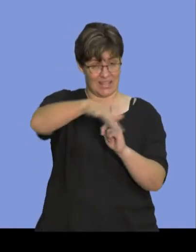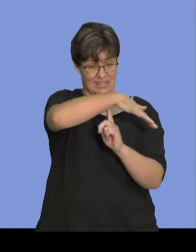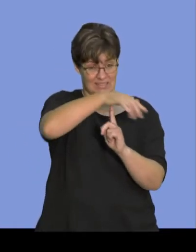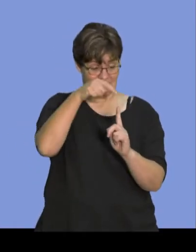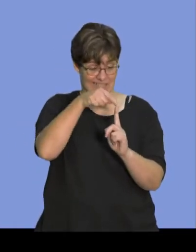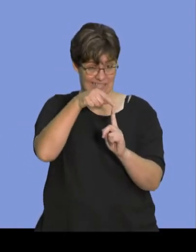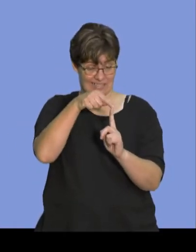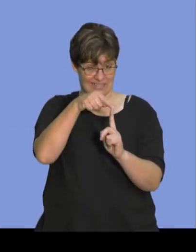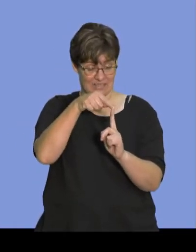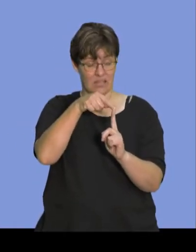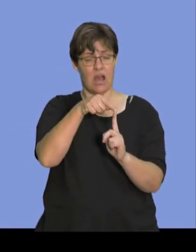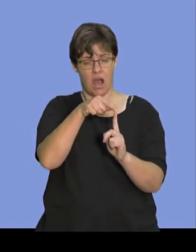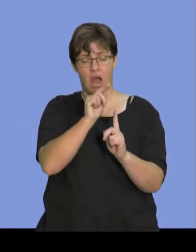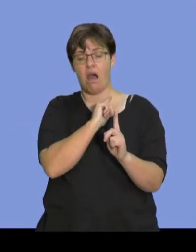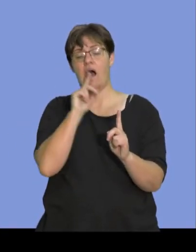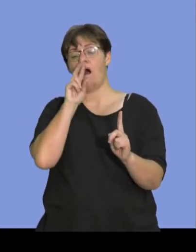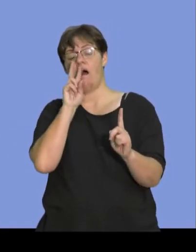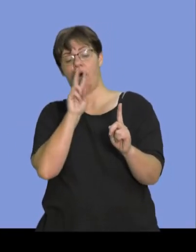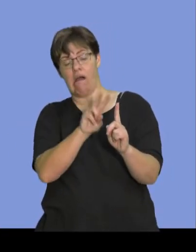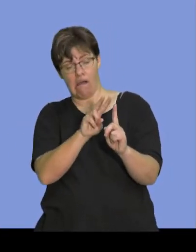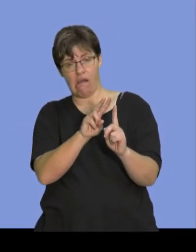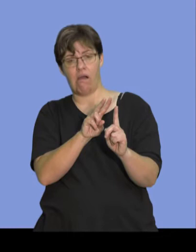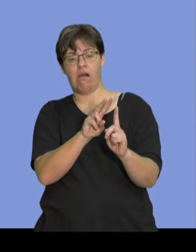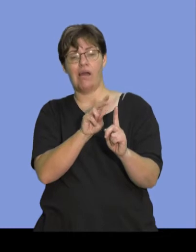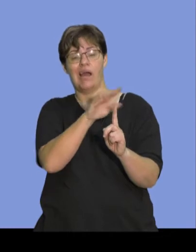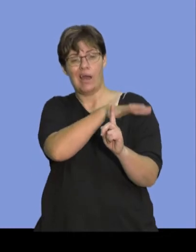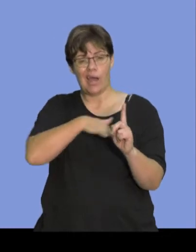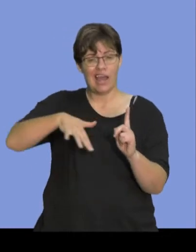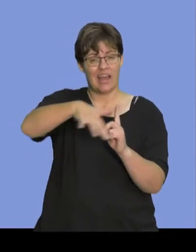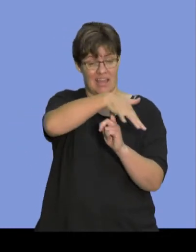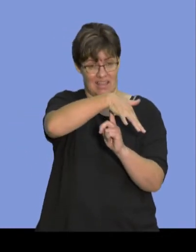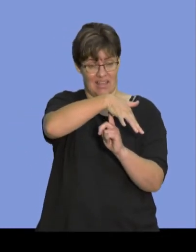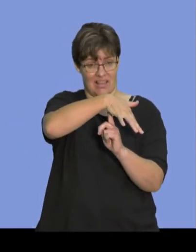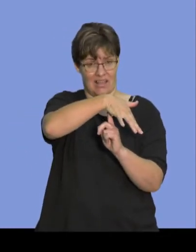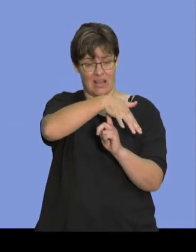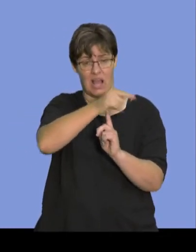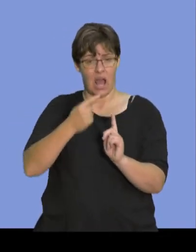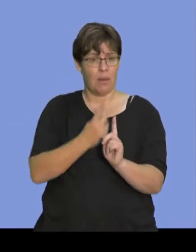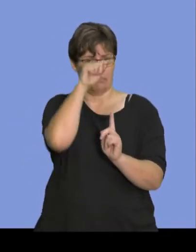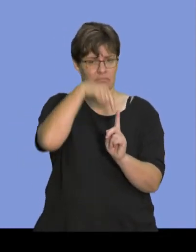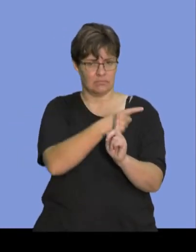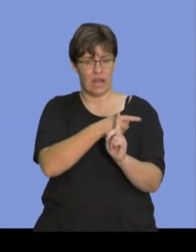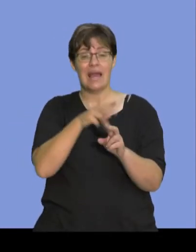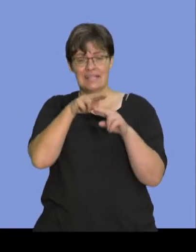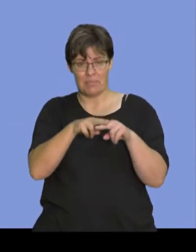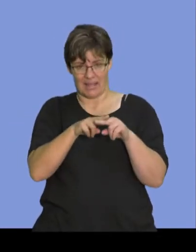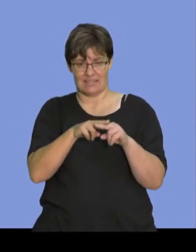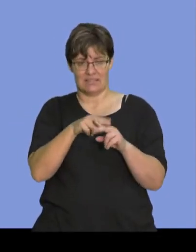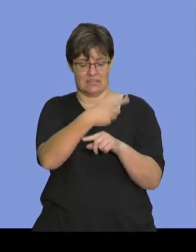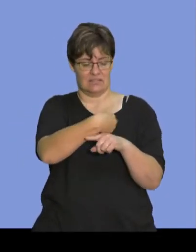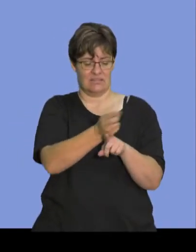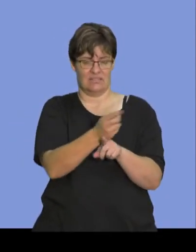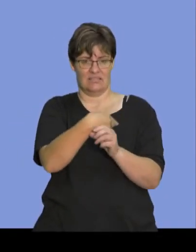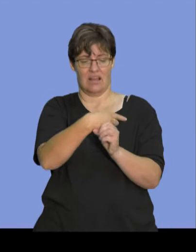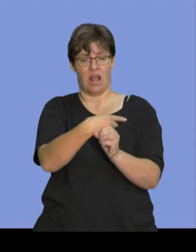a magnetic field around a bar magnet. Okay, so we've realized that the direction of the magnetic field is given as the direction